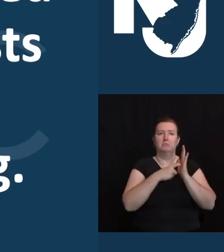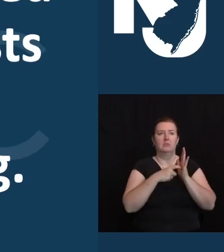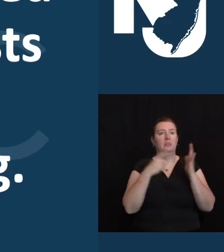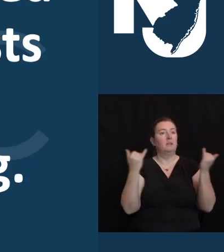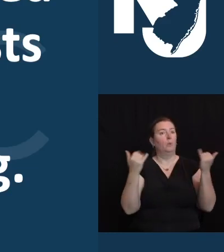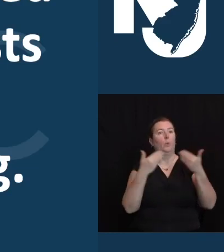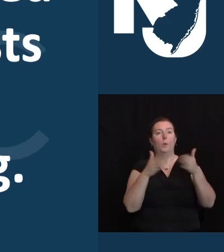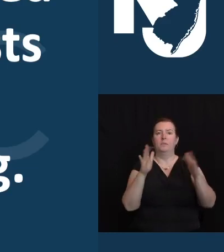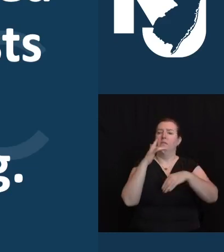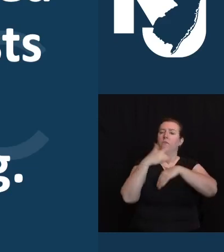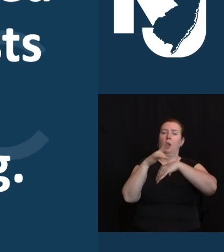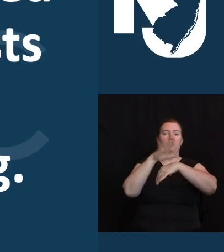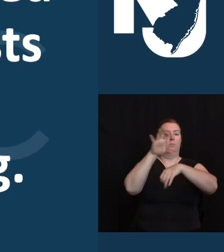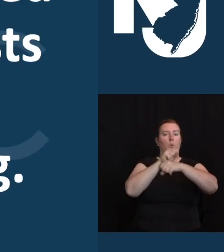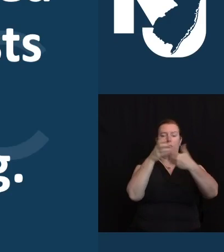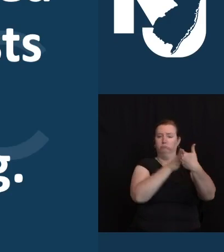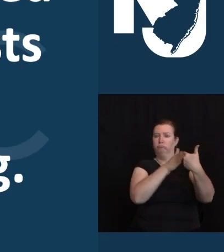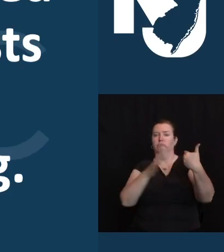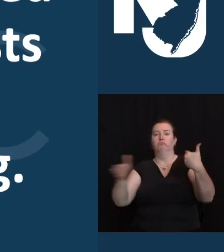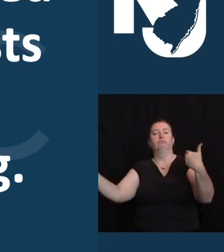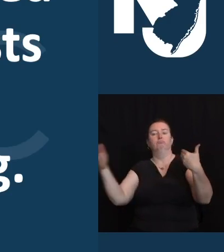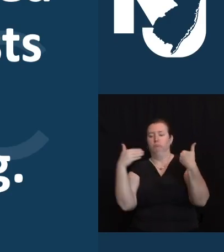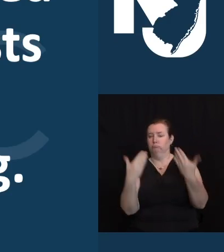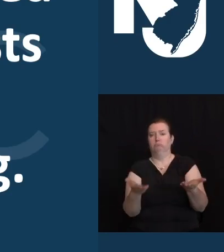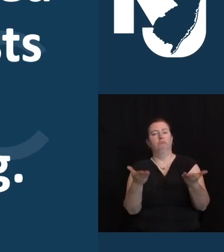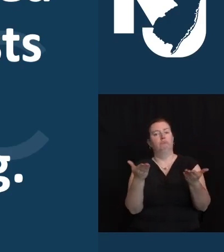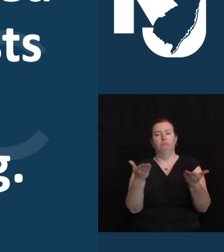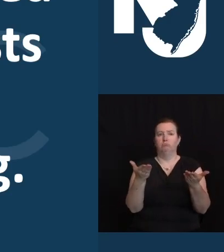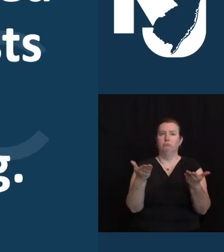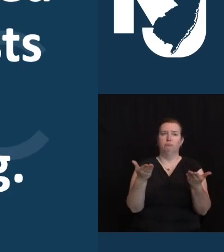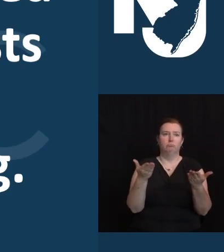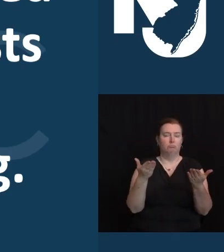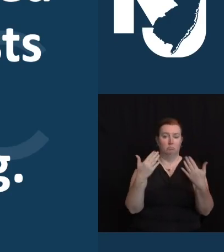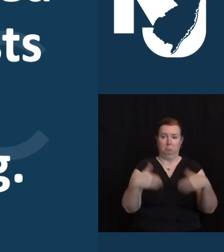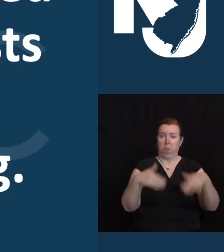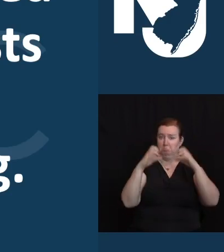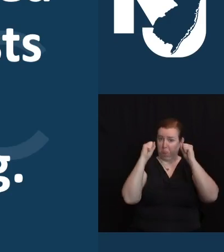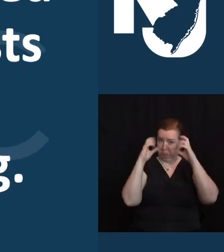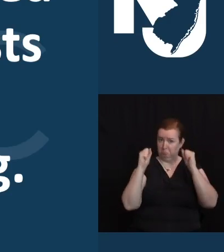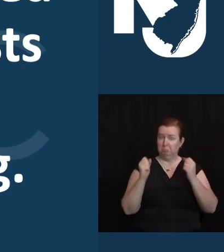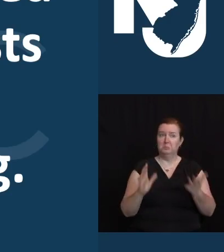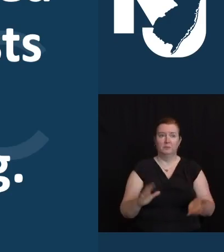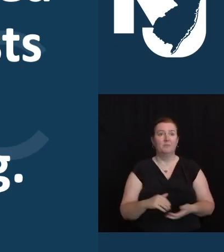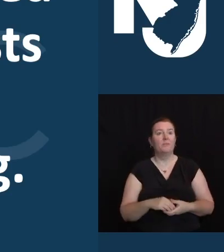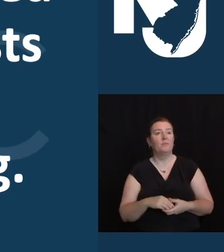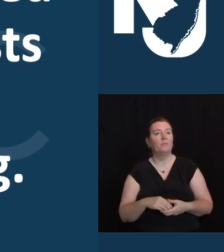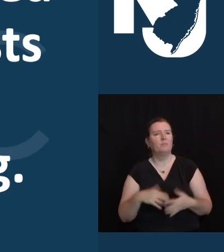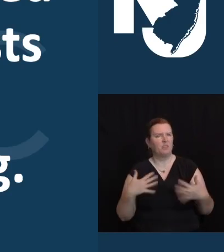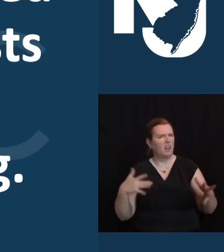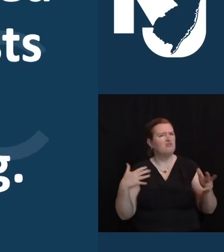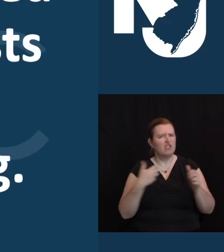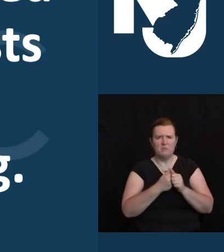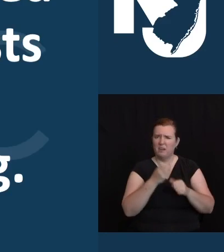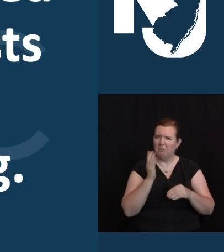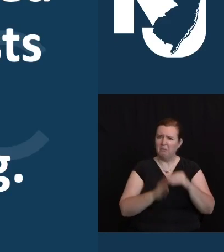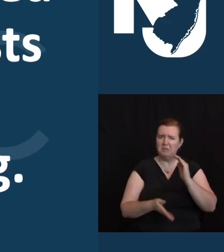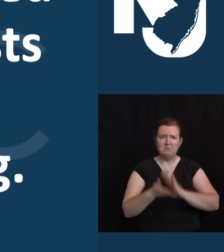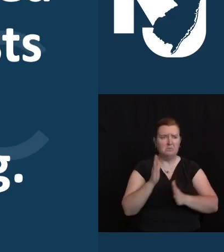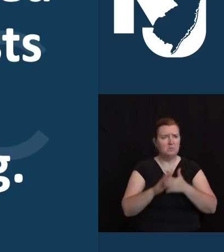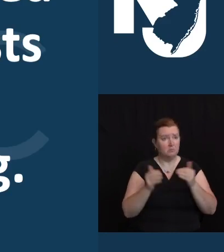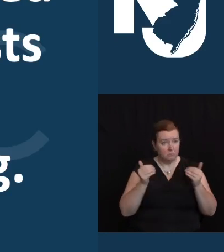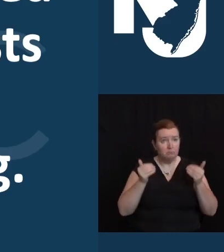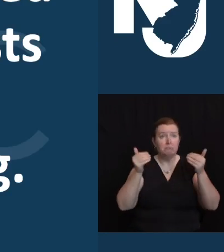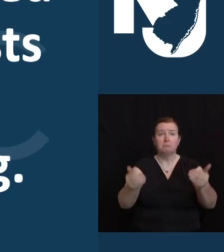appointments as soon as this week. With this backlog now eliminated, the MVC will begin the process of closing the